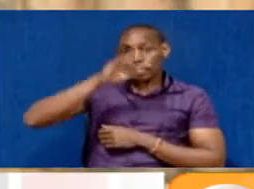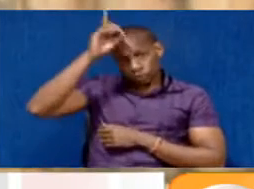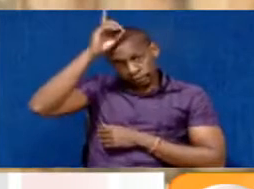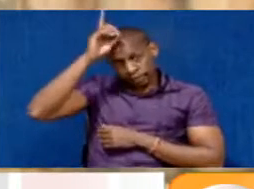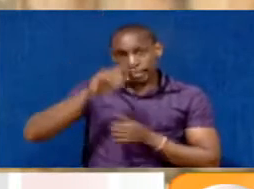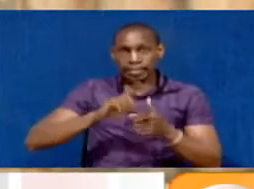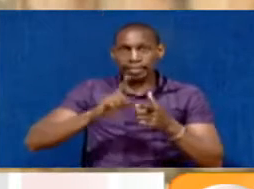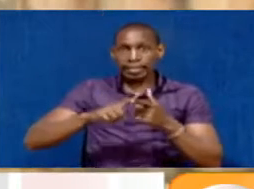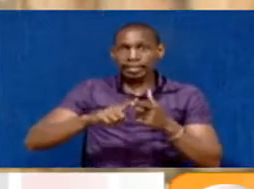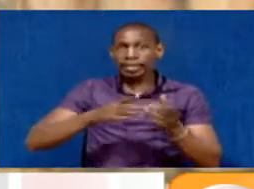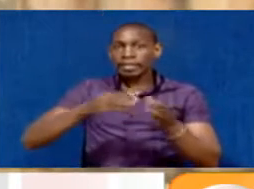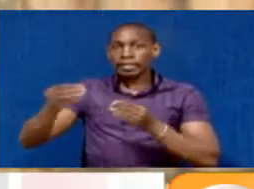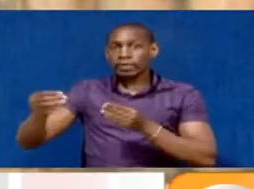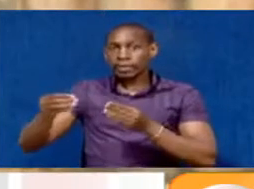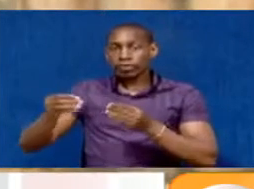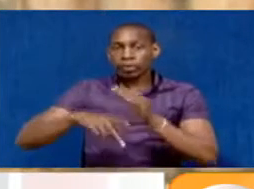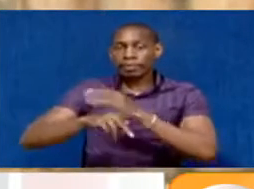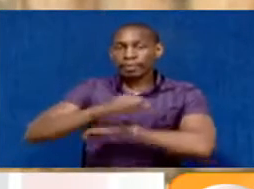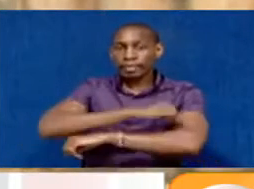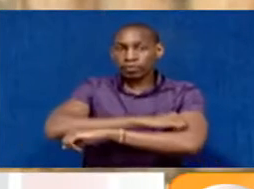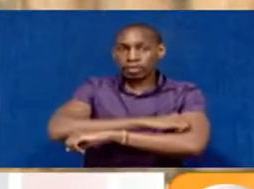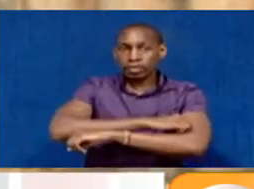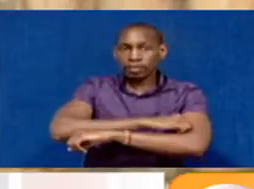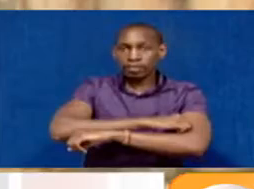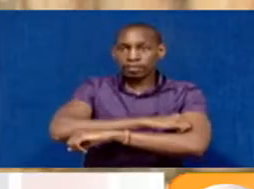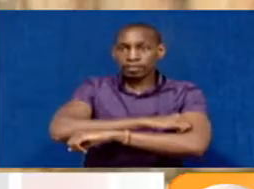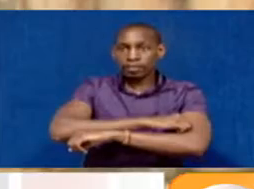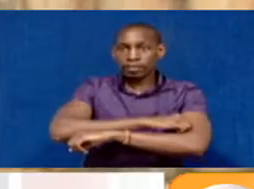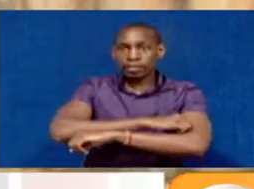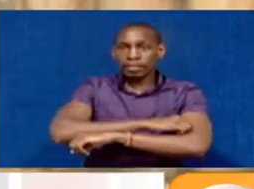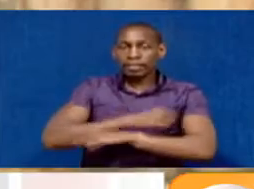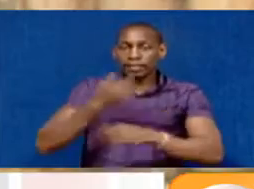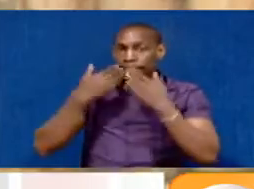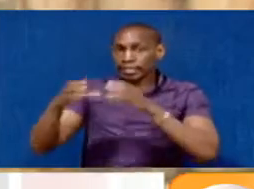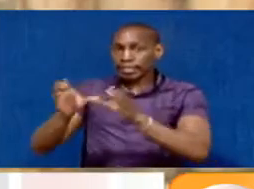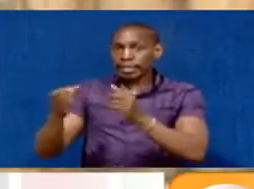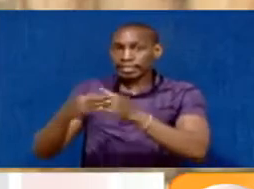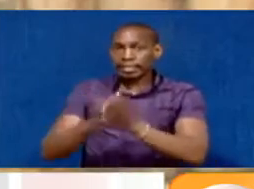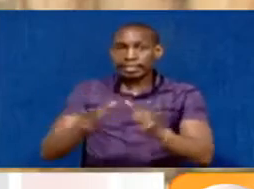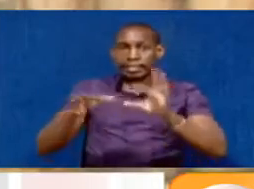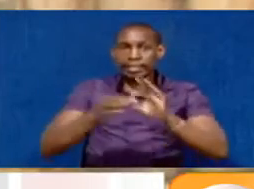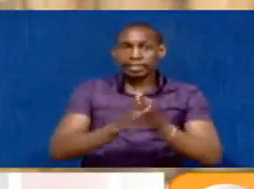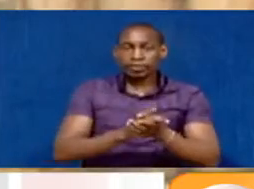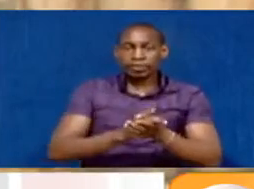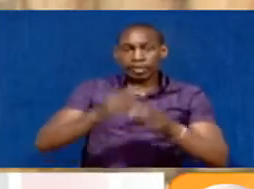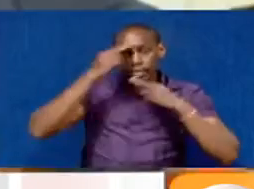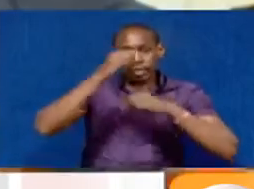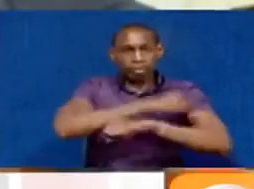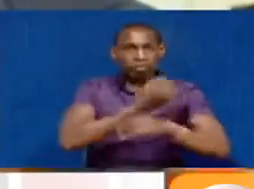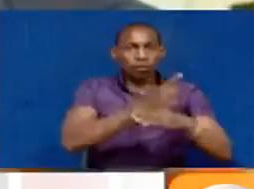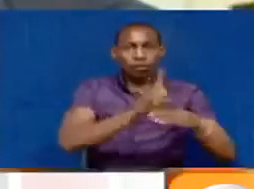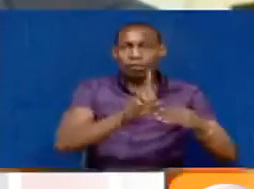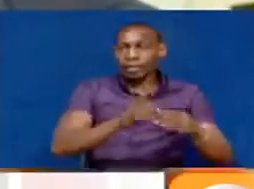Then I went to Kapsimbiri primary school. That is from class 1 to class 8. I joined Kapsimbiri high school for